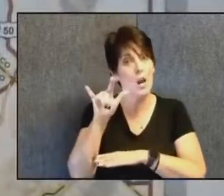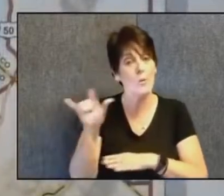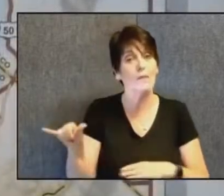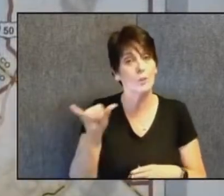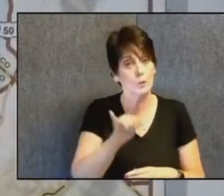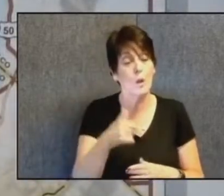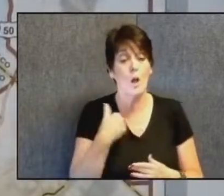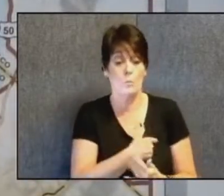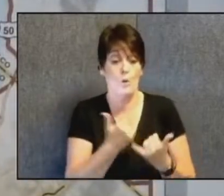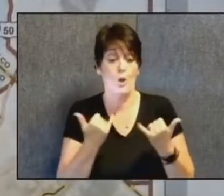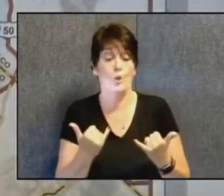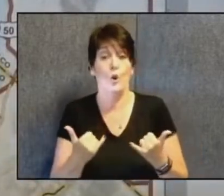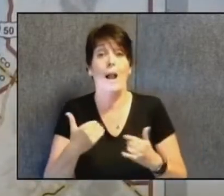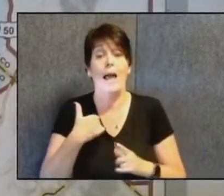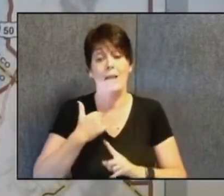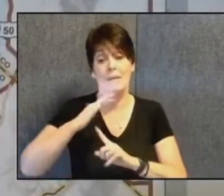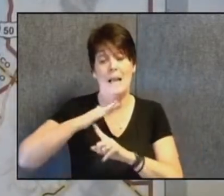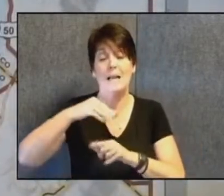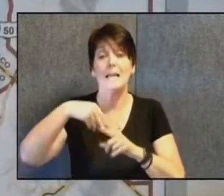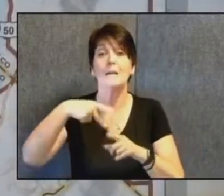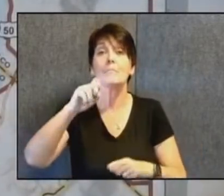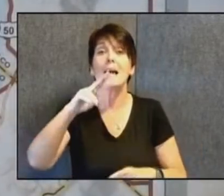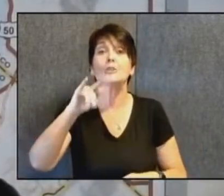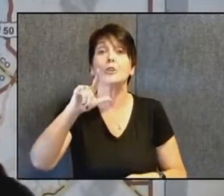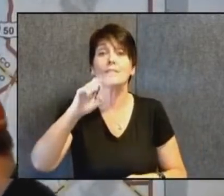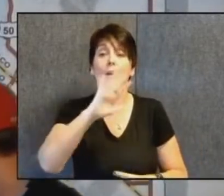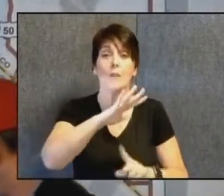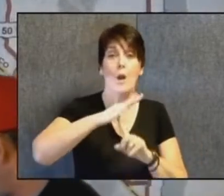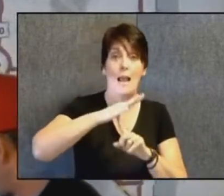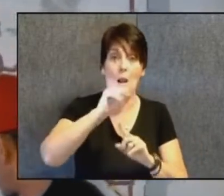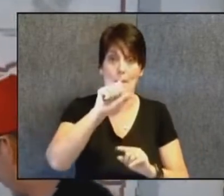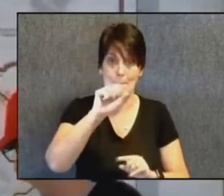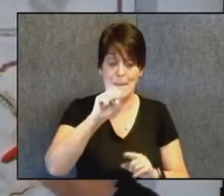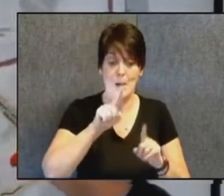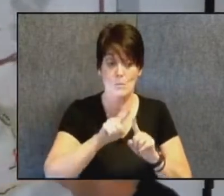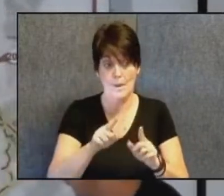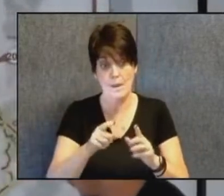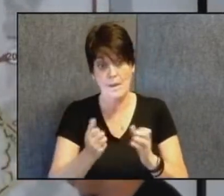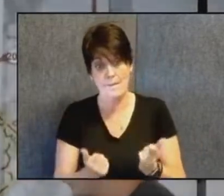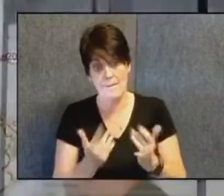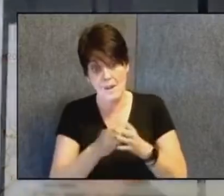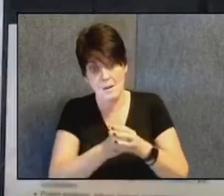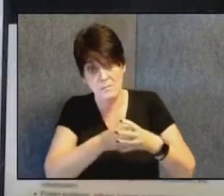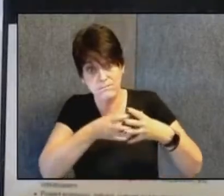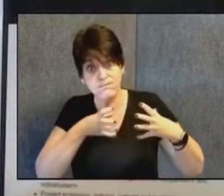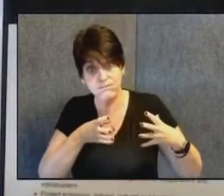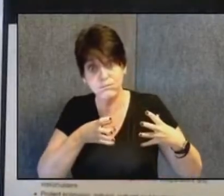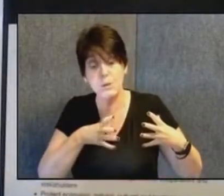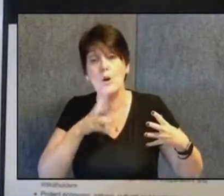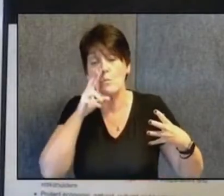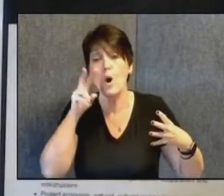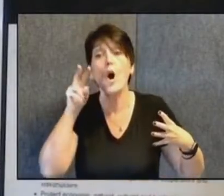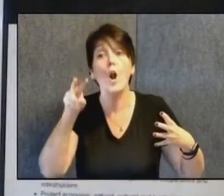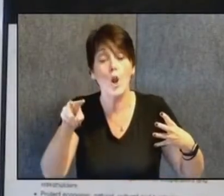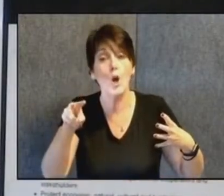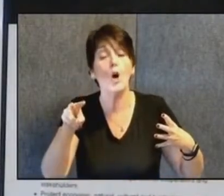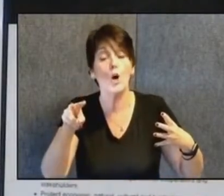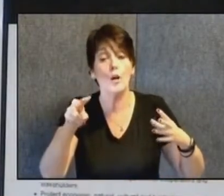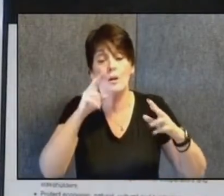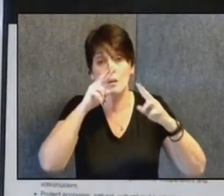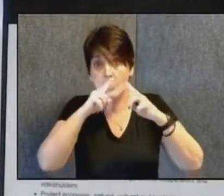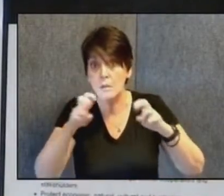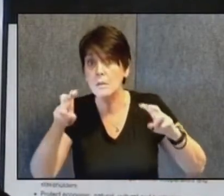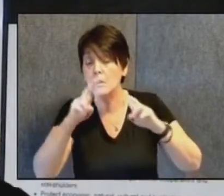we currently have a helibase at Placerville Helibase, and as our fire's grown, we're looking, and we've gone out and